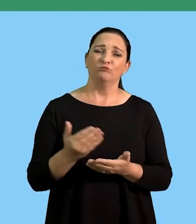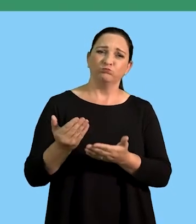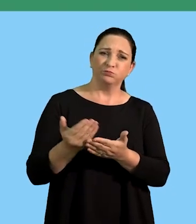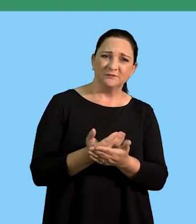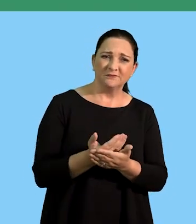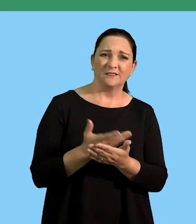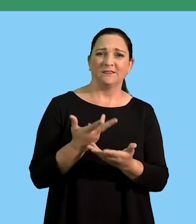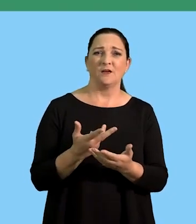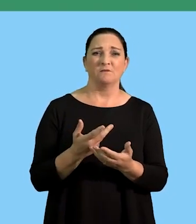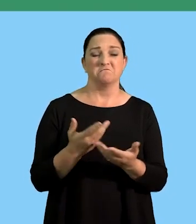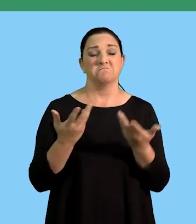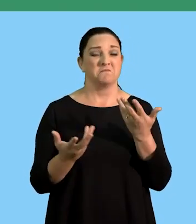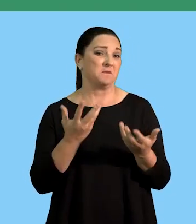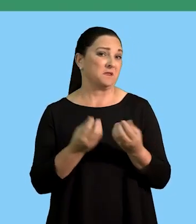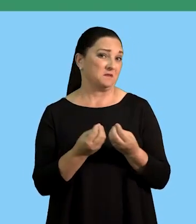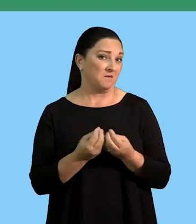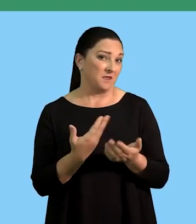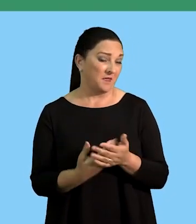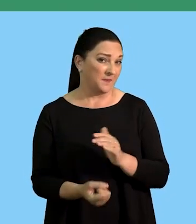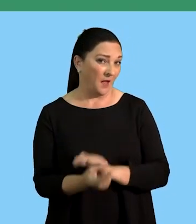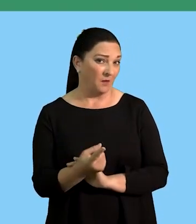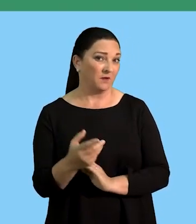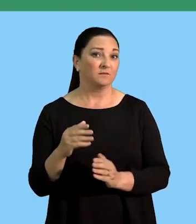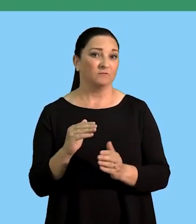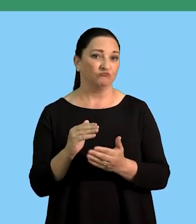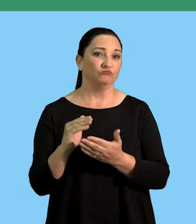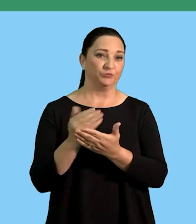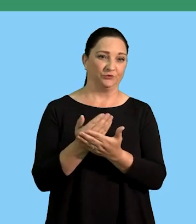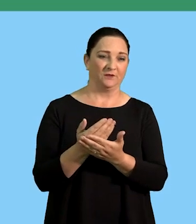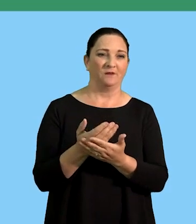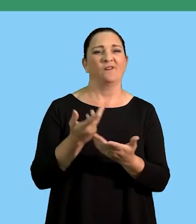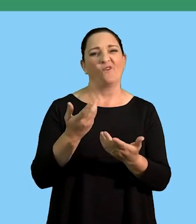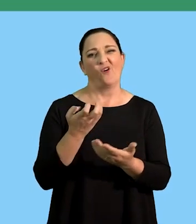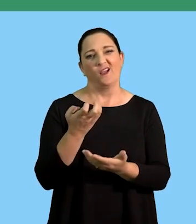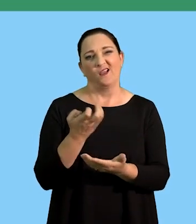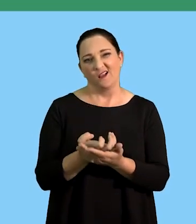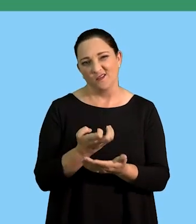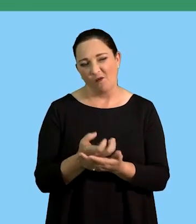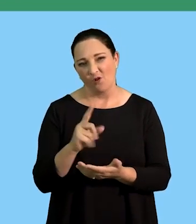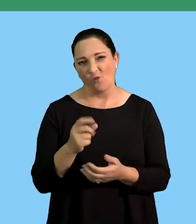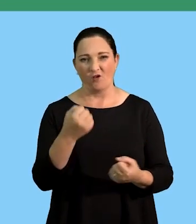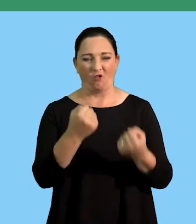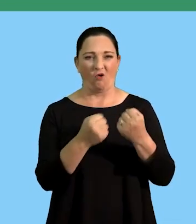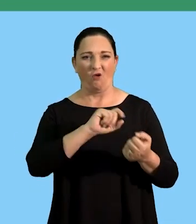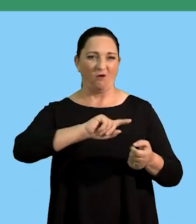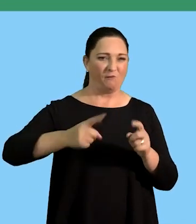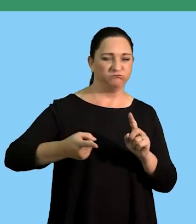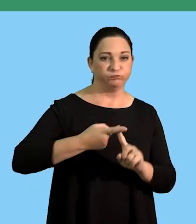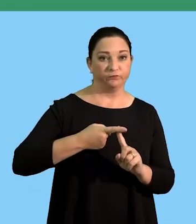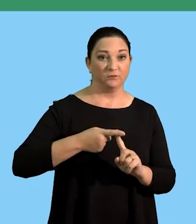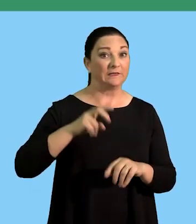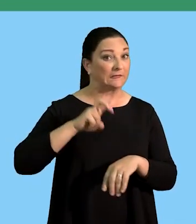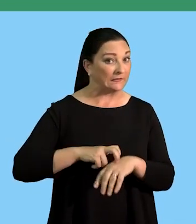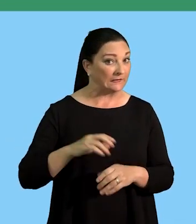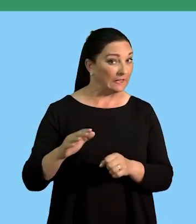the specified event that may occur. For instance, this might be a car accident, and for one to be